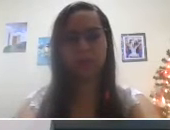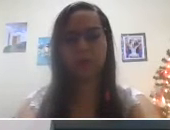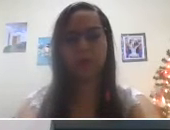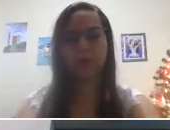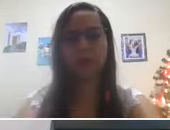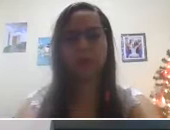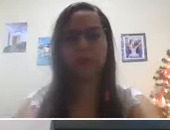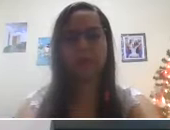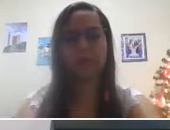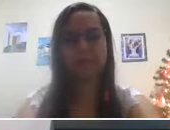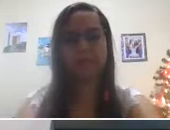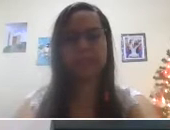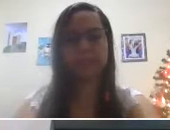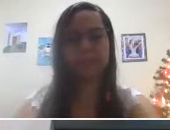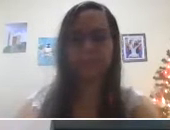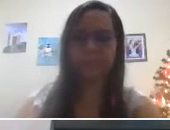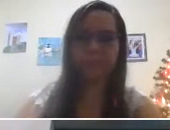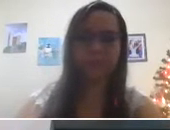What color are your eyes?